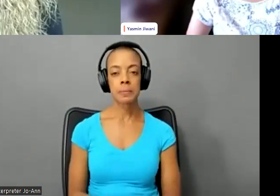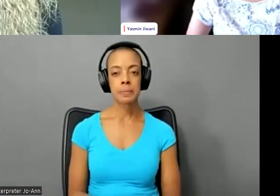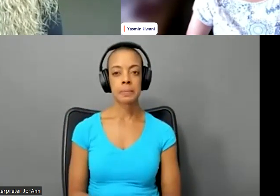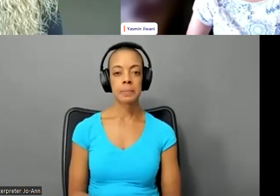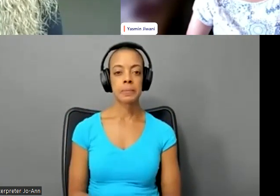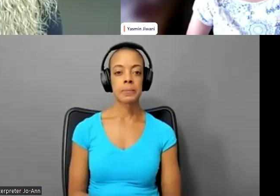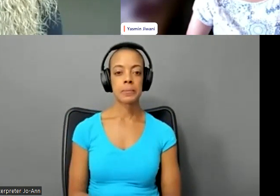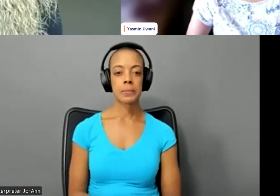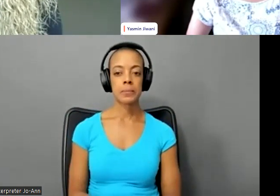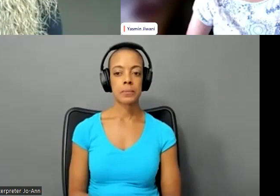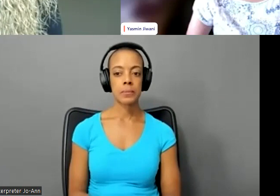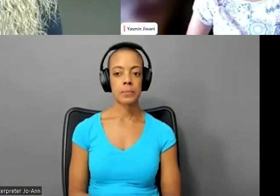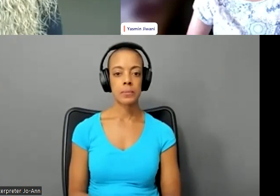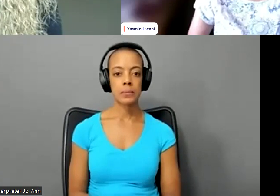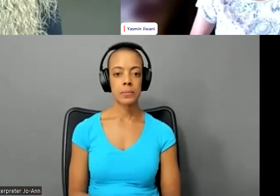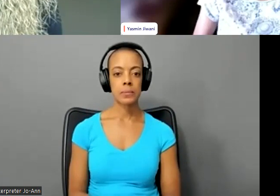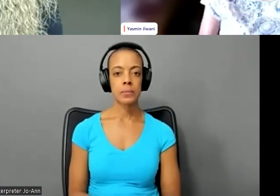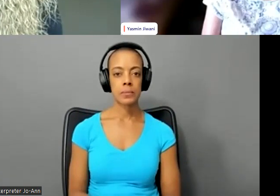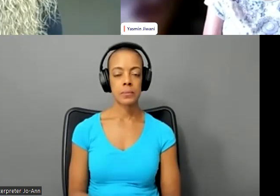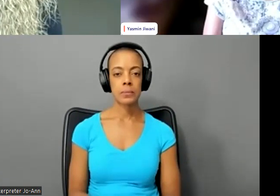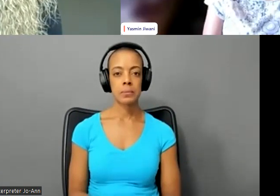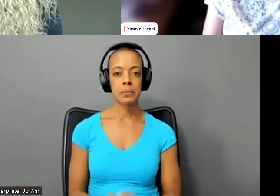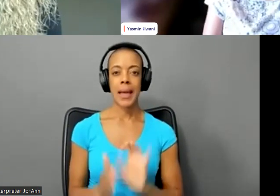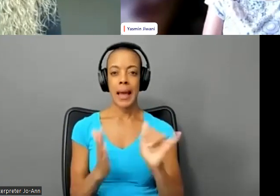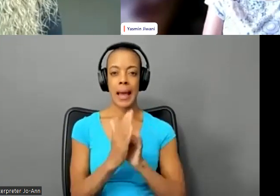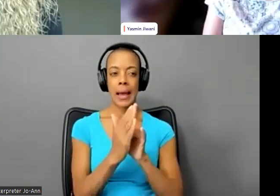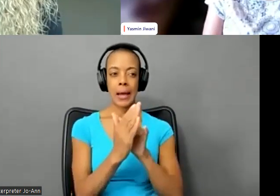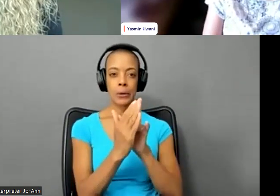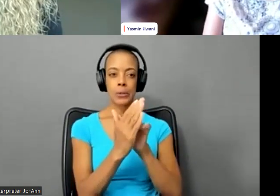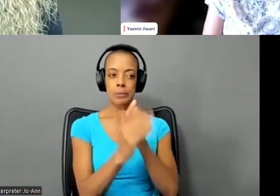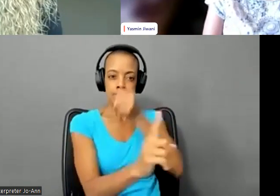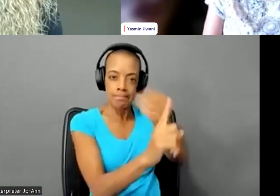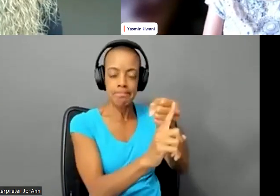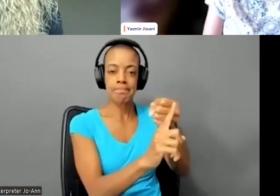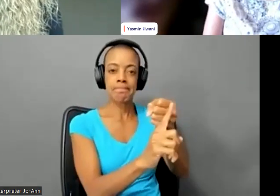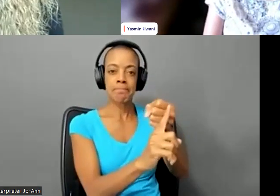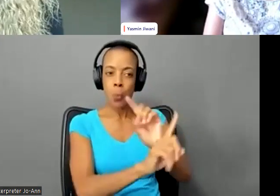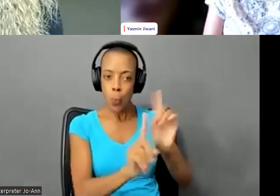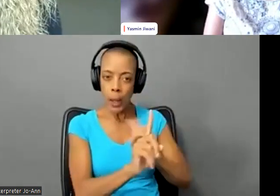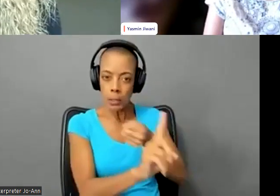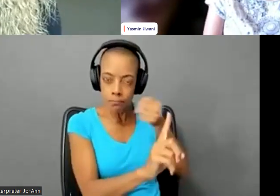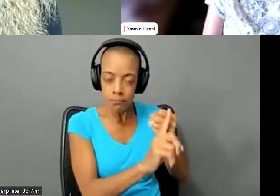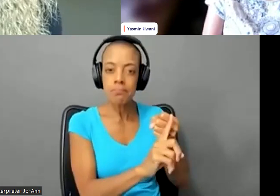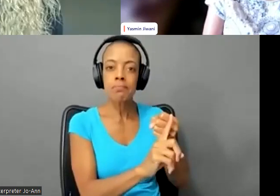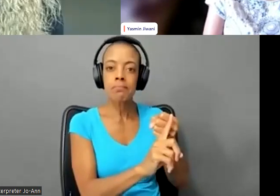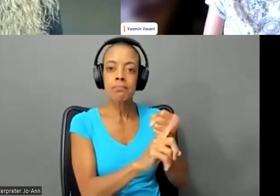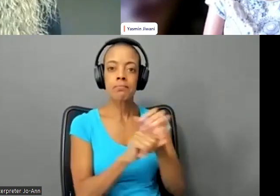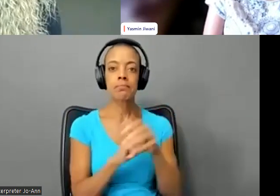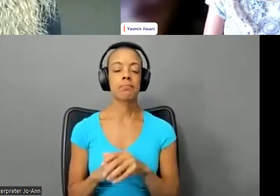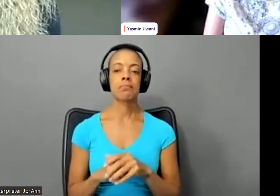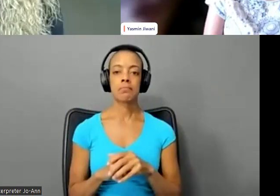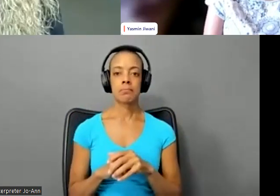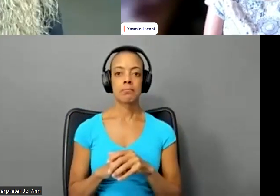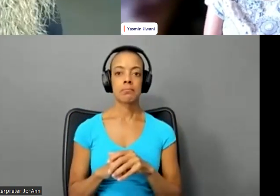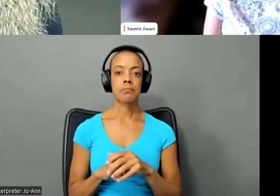Knowing kind of where to hit people. I often, again, even though, you know, in trafficking can start very